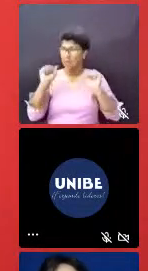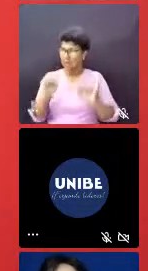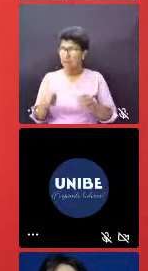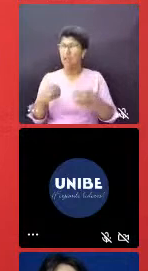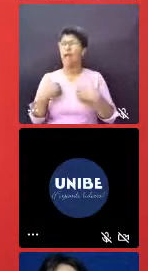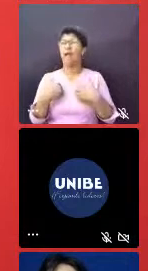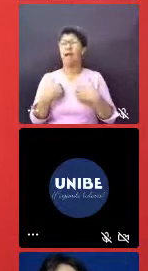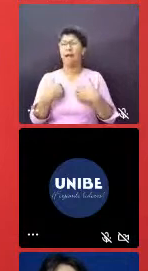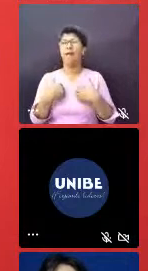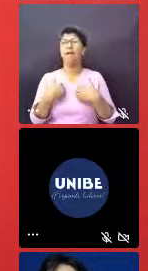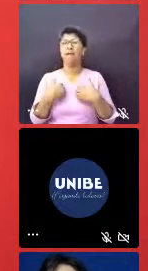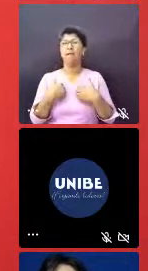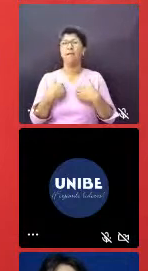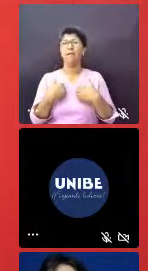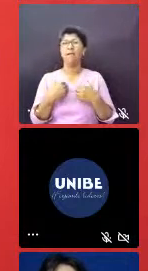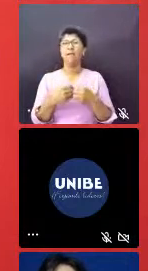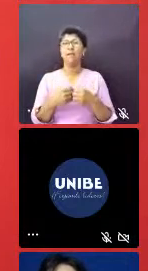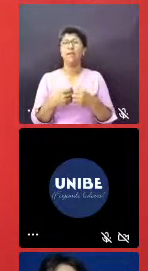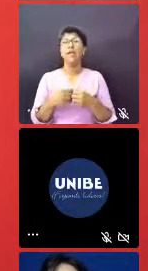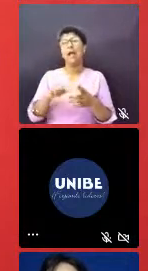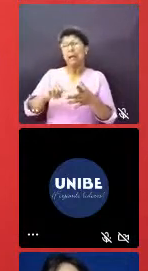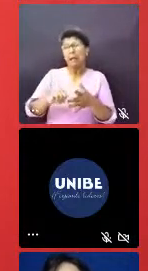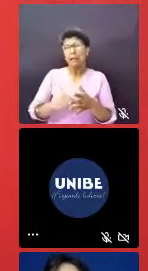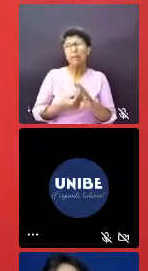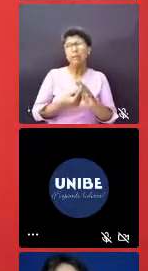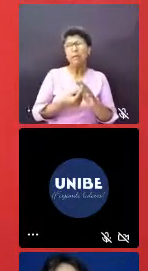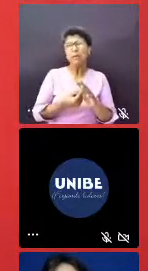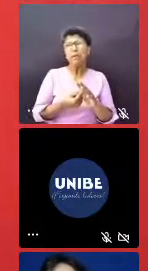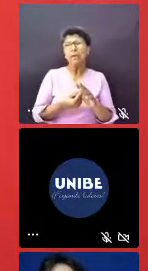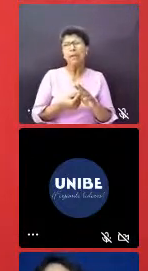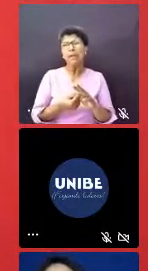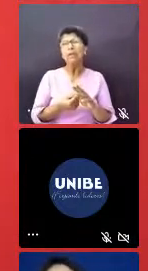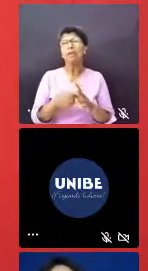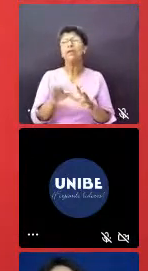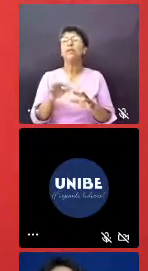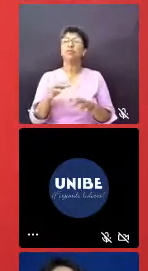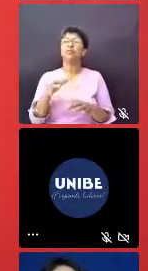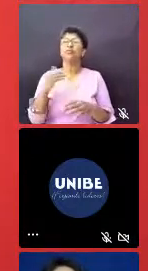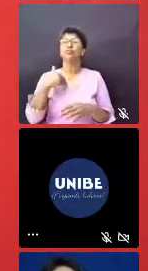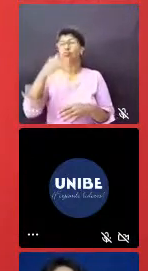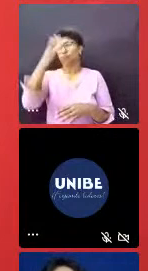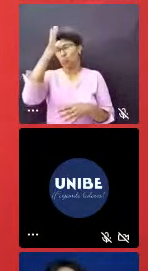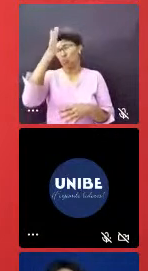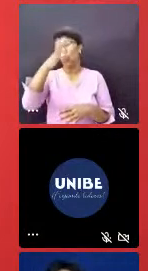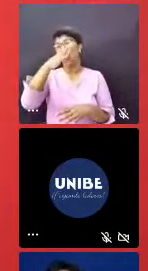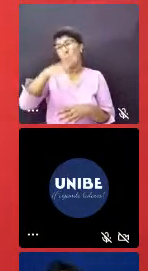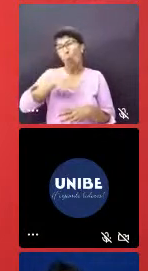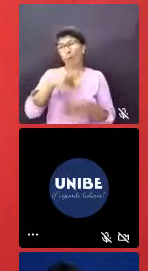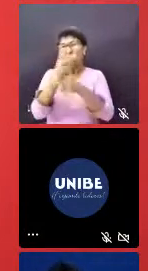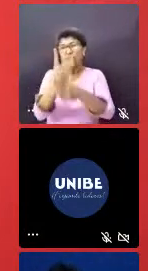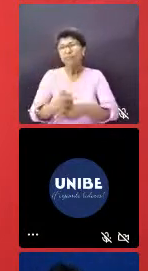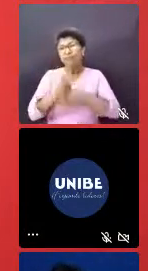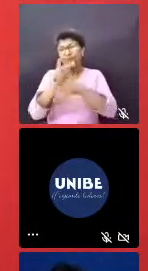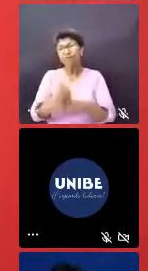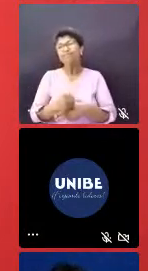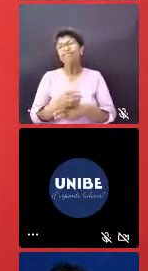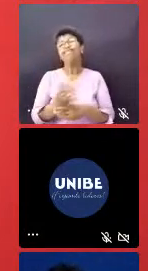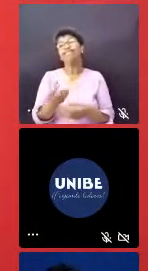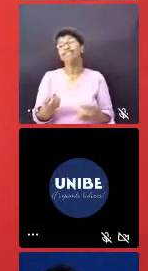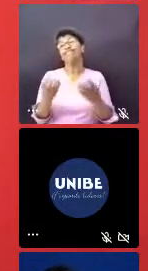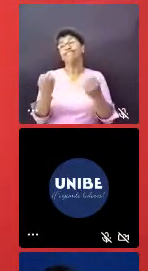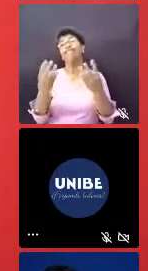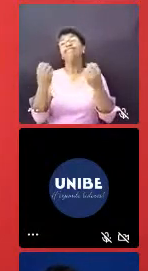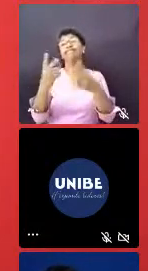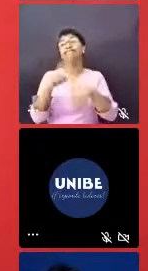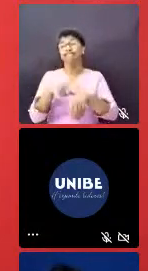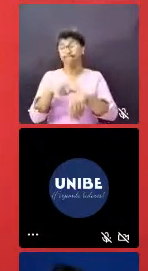important for the issue that I mentioned at the beginning, which is the feminization of care, especially when